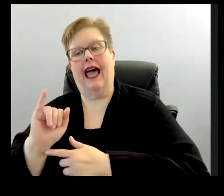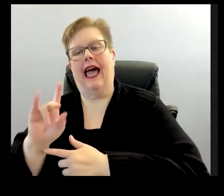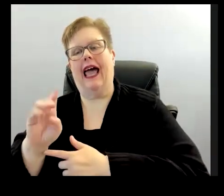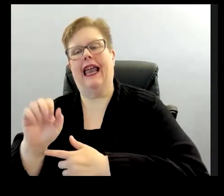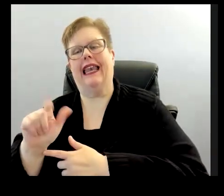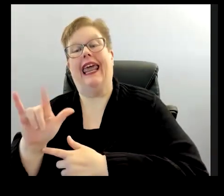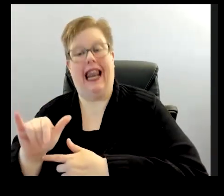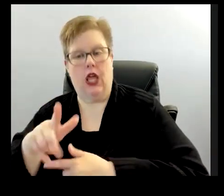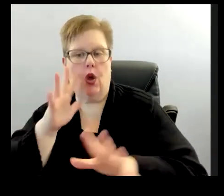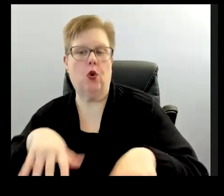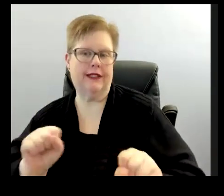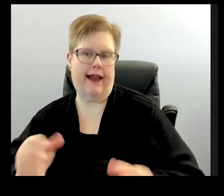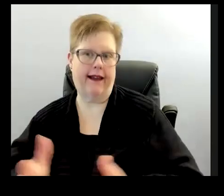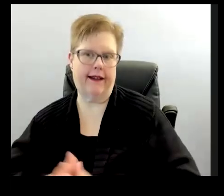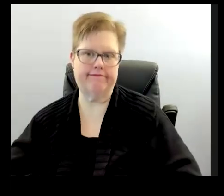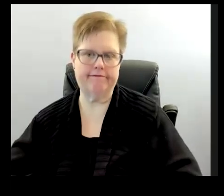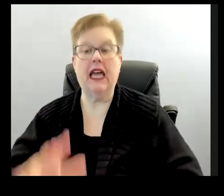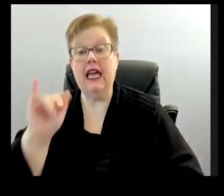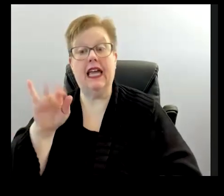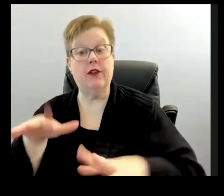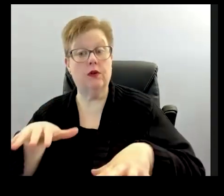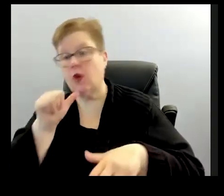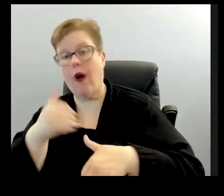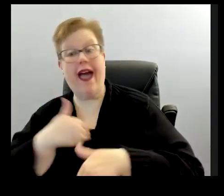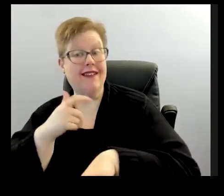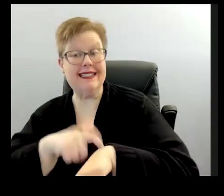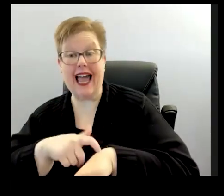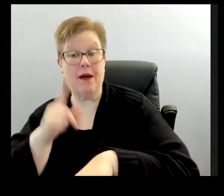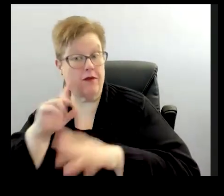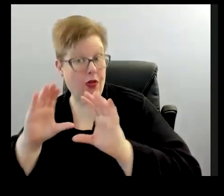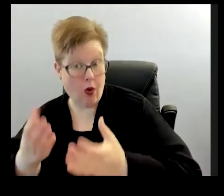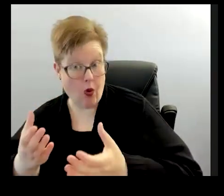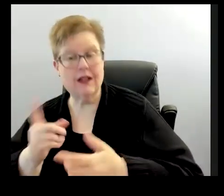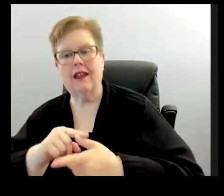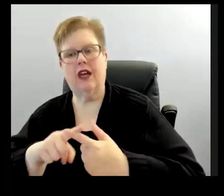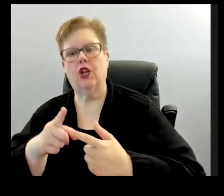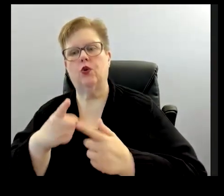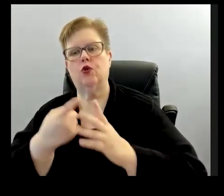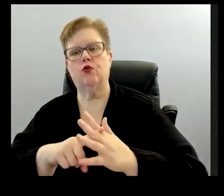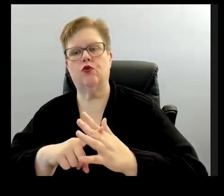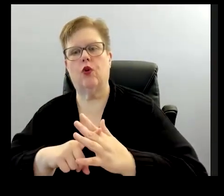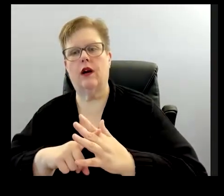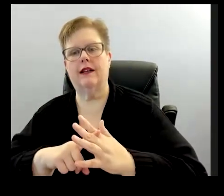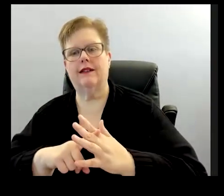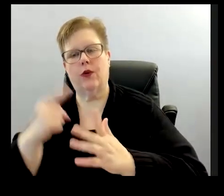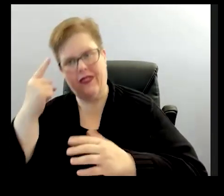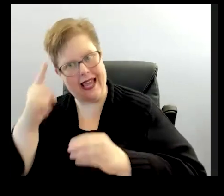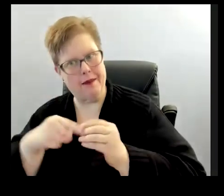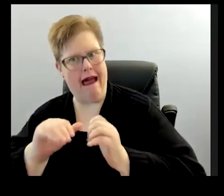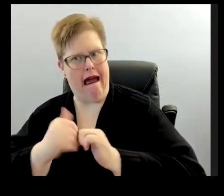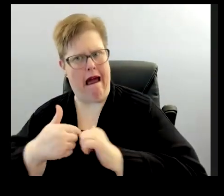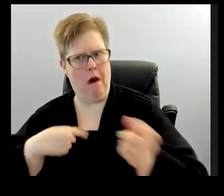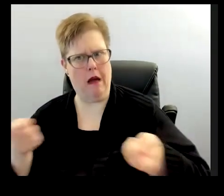would take. If you don't have the time for the courses, then you start needing to think about, well, how will